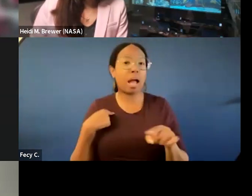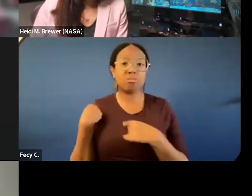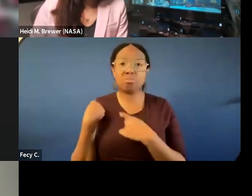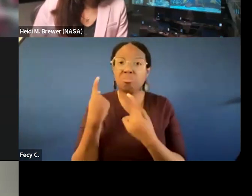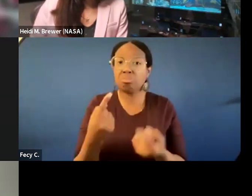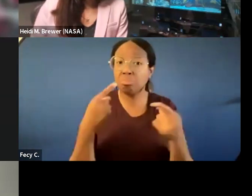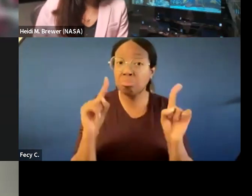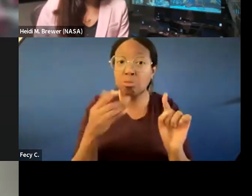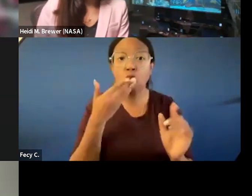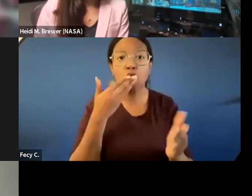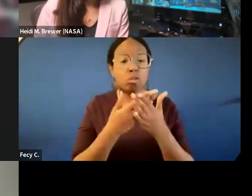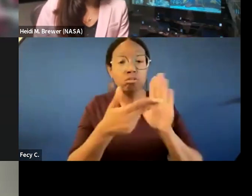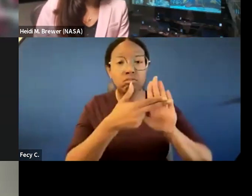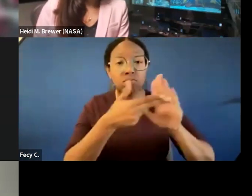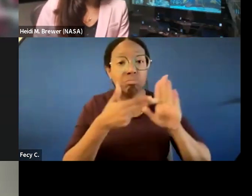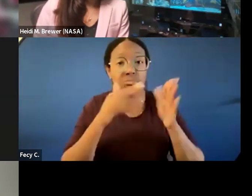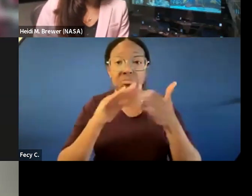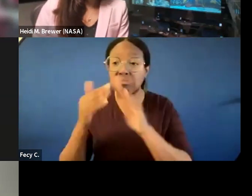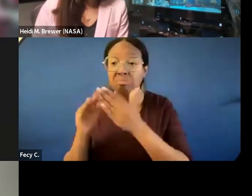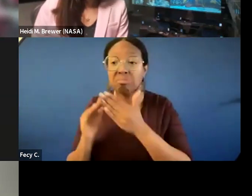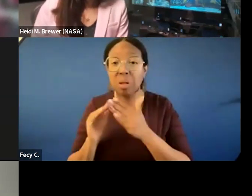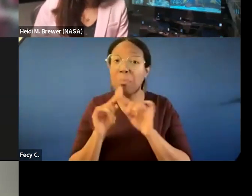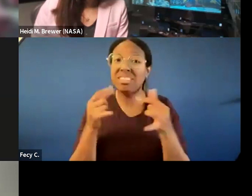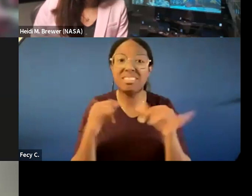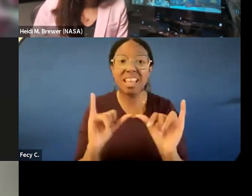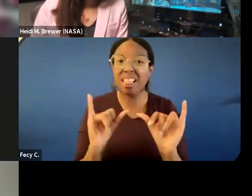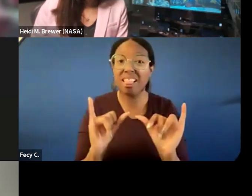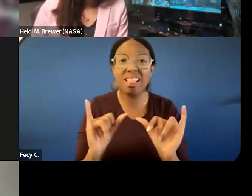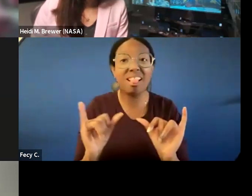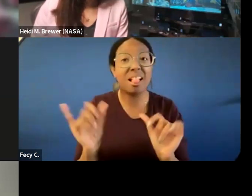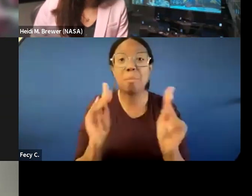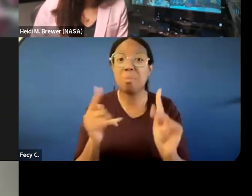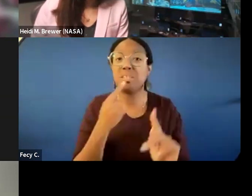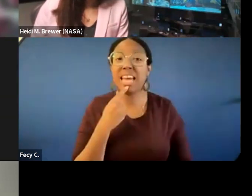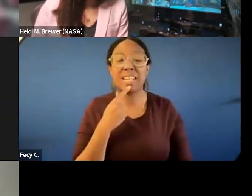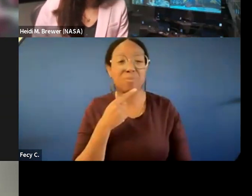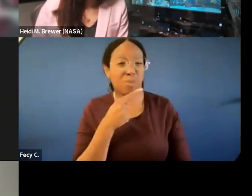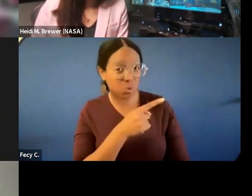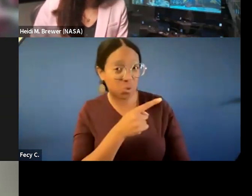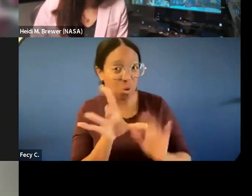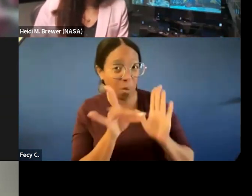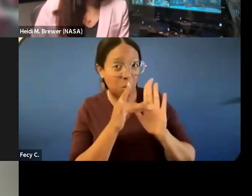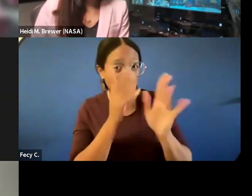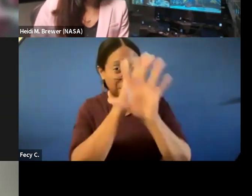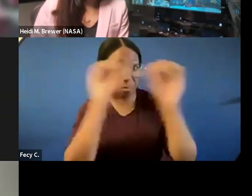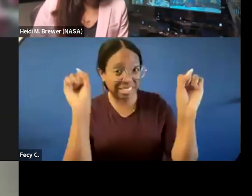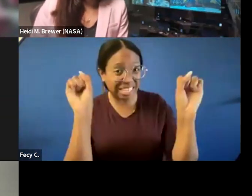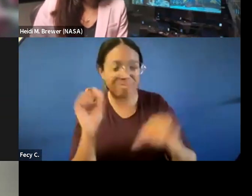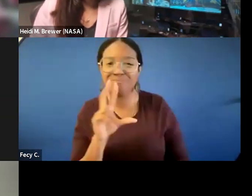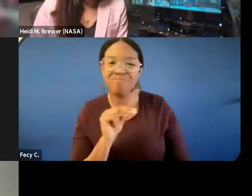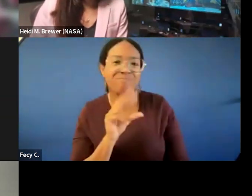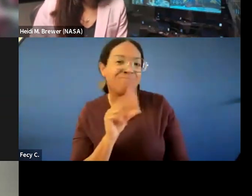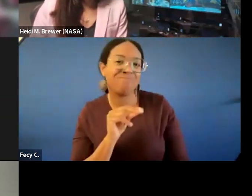in the community, everyone told me, you're not going to get the job. And so it was a little discouraging, but at that point, I already submitted